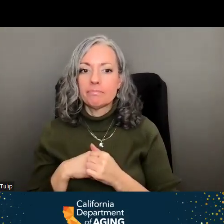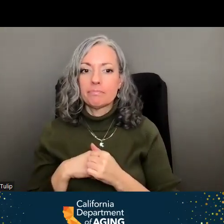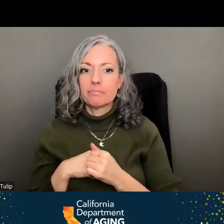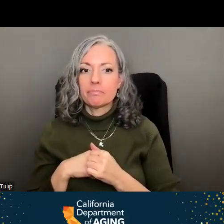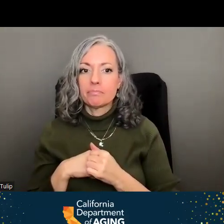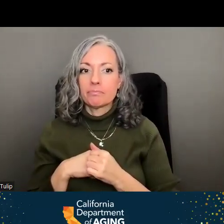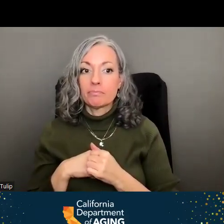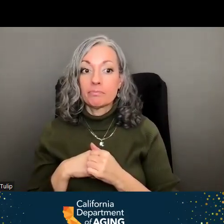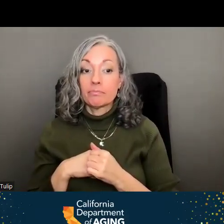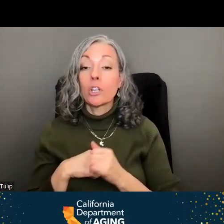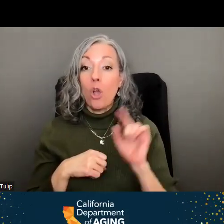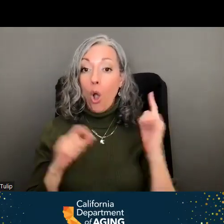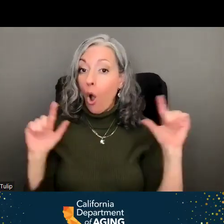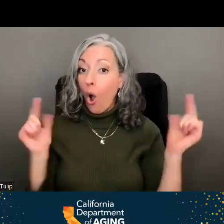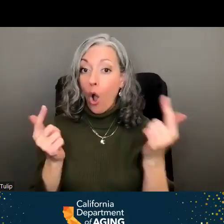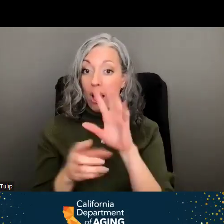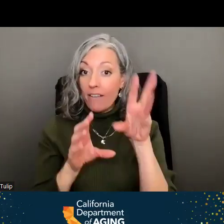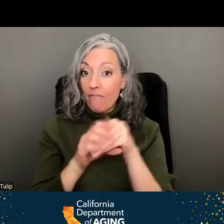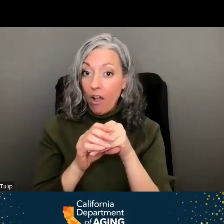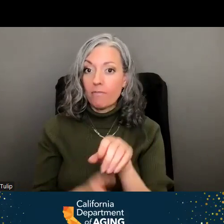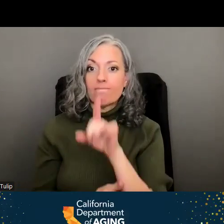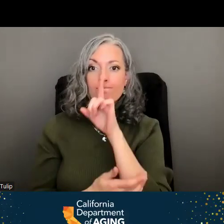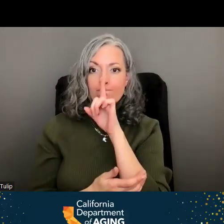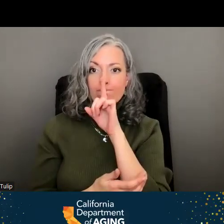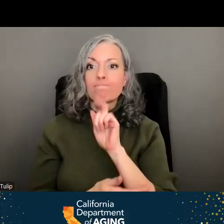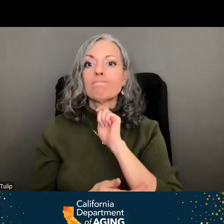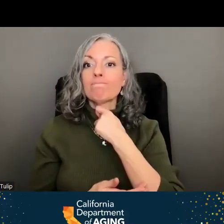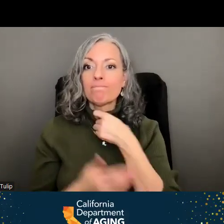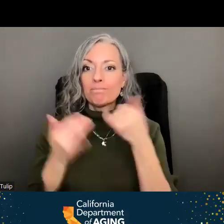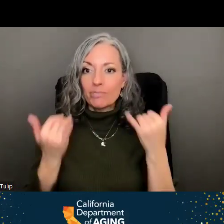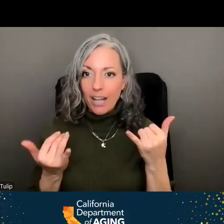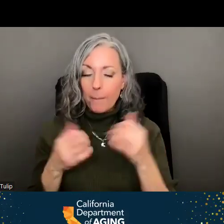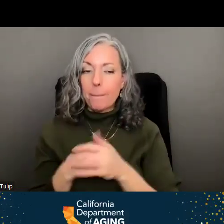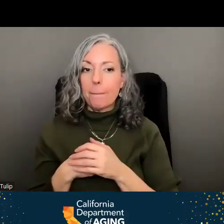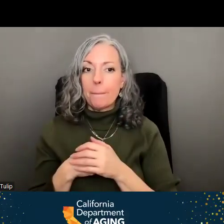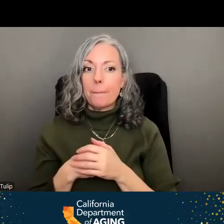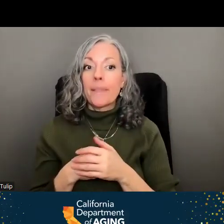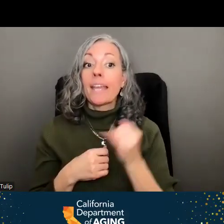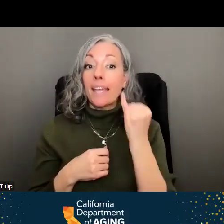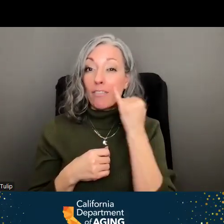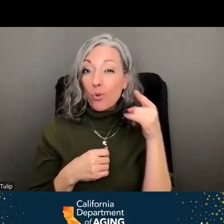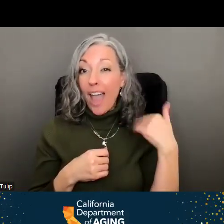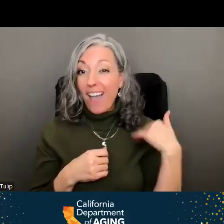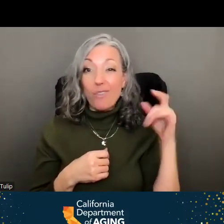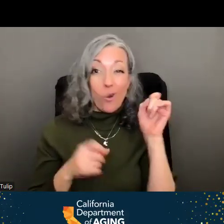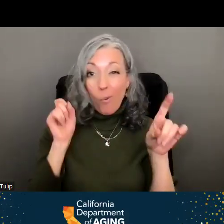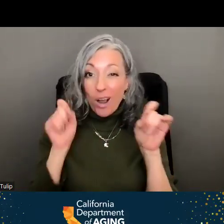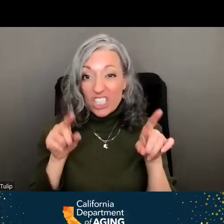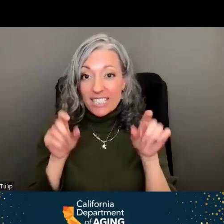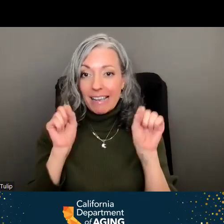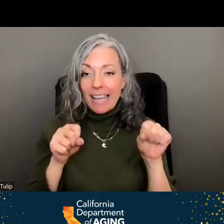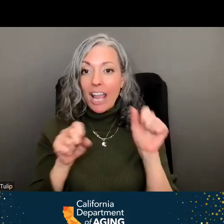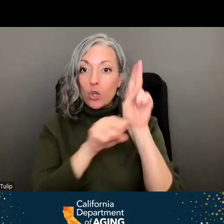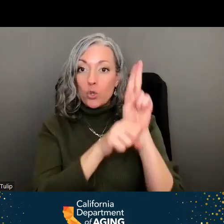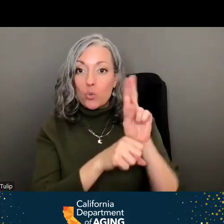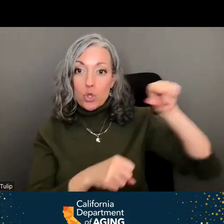Participants will be muted during today's presentations. Questions may be submitted during the webinar in the Q&A box,